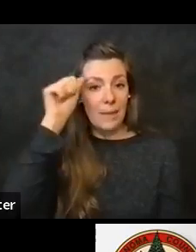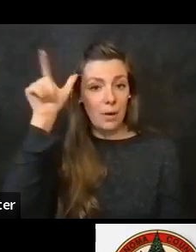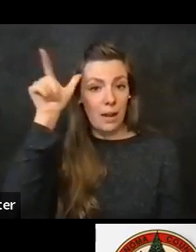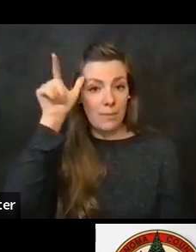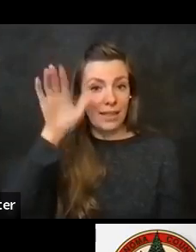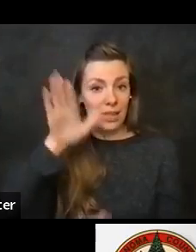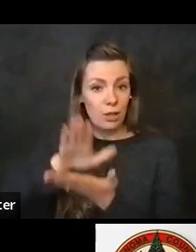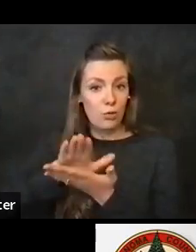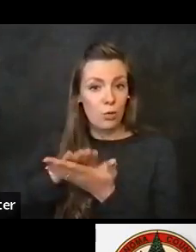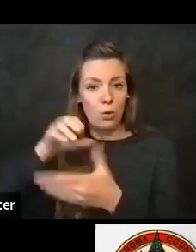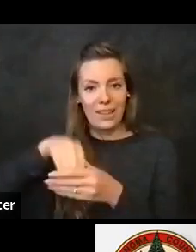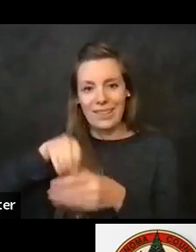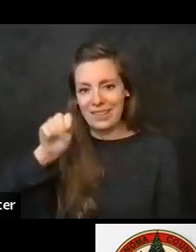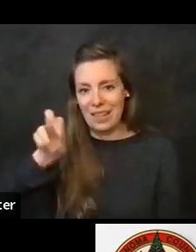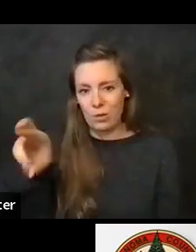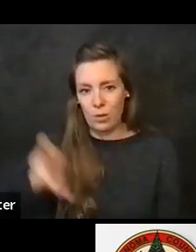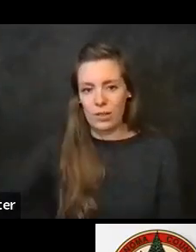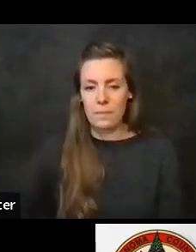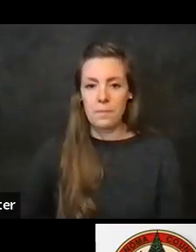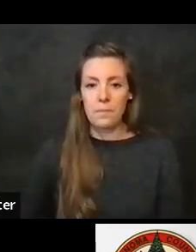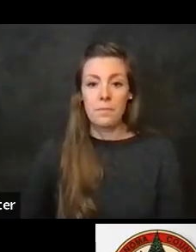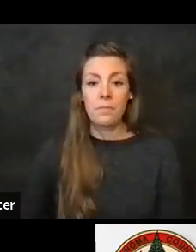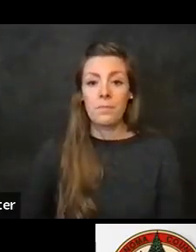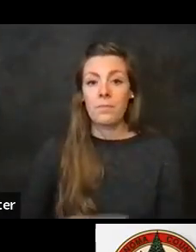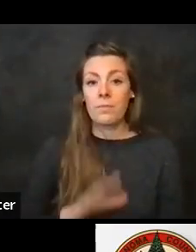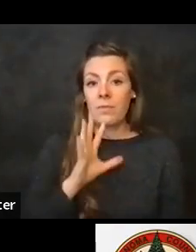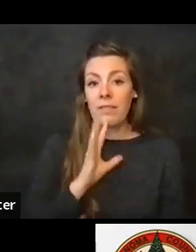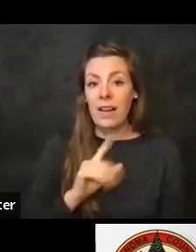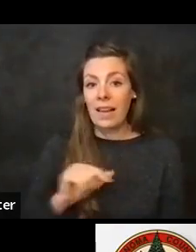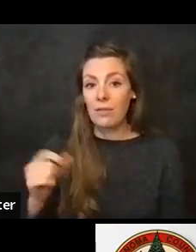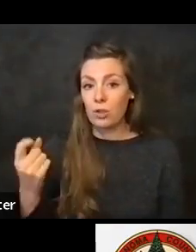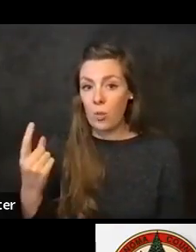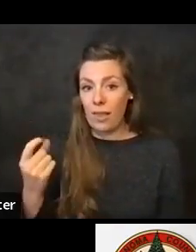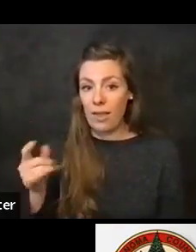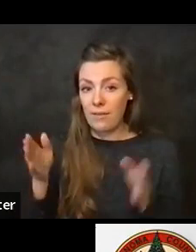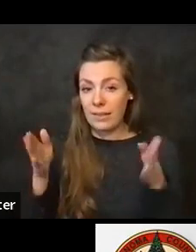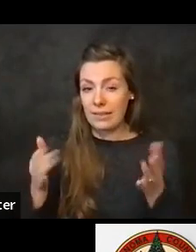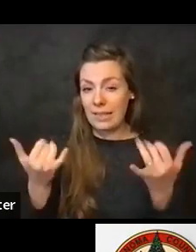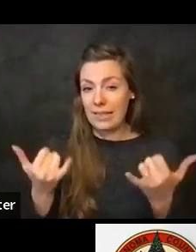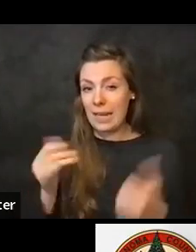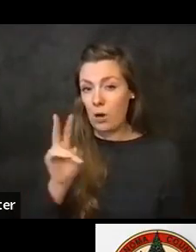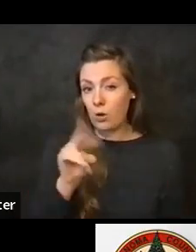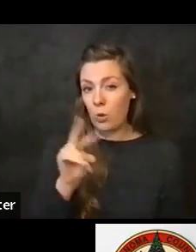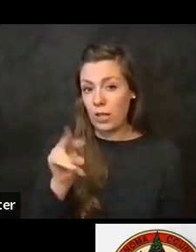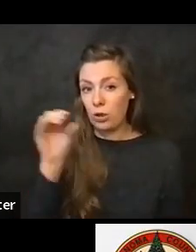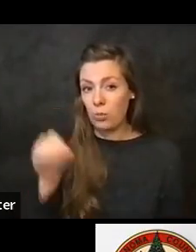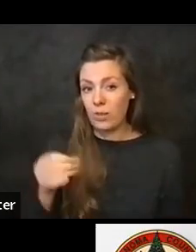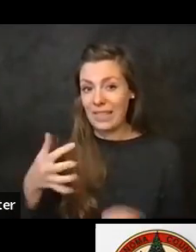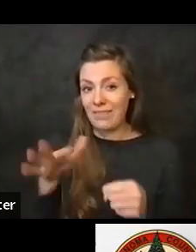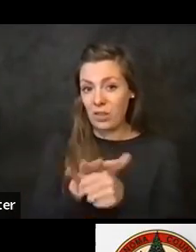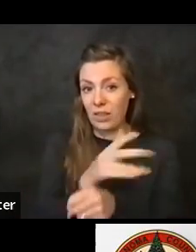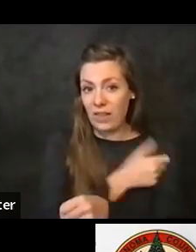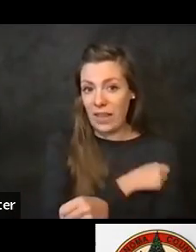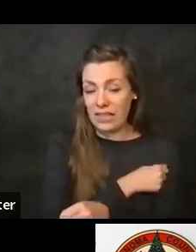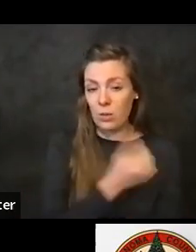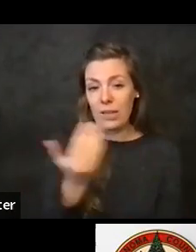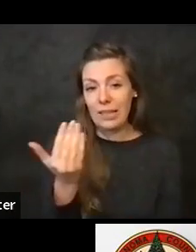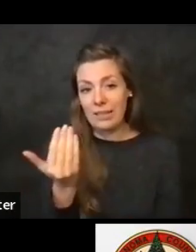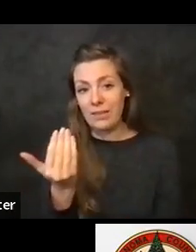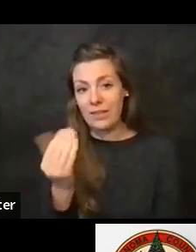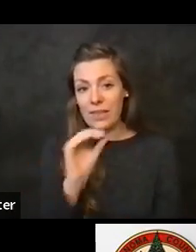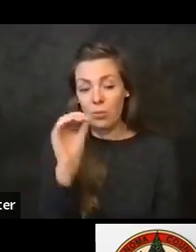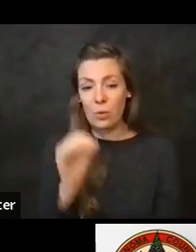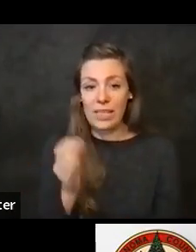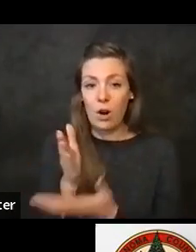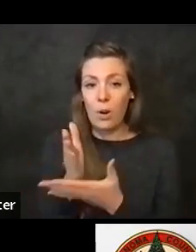School in Santa Rosa. Our 5 to 11 population is now 22% fully vaccinated, with another 15% who